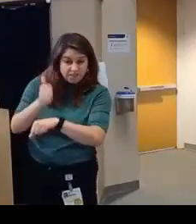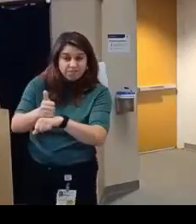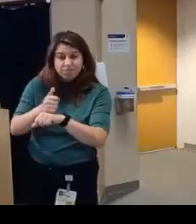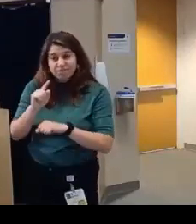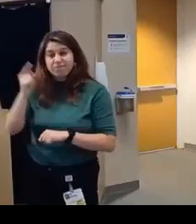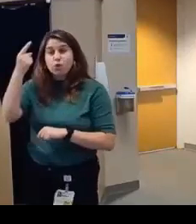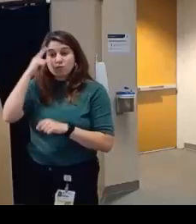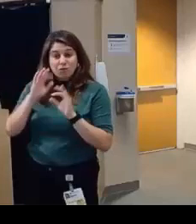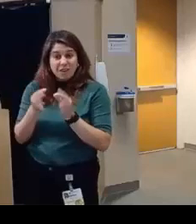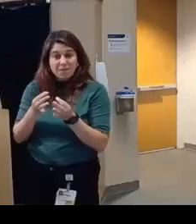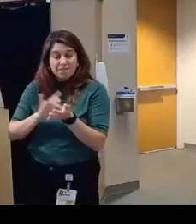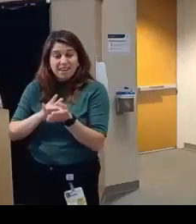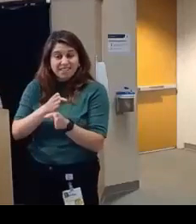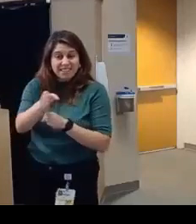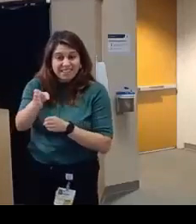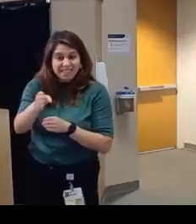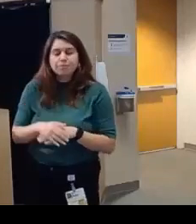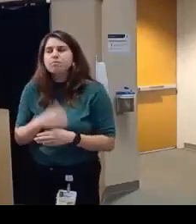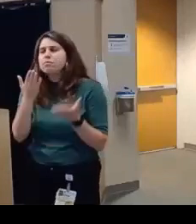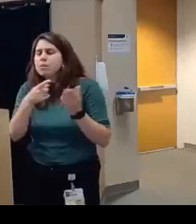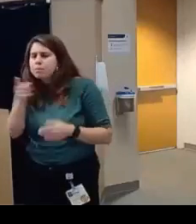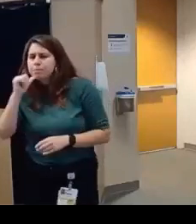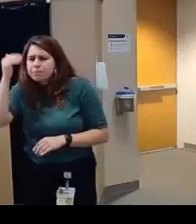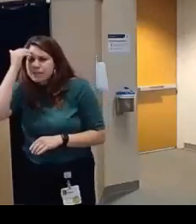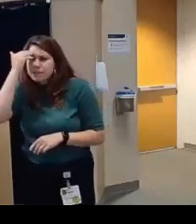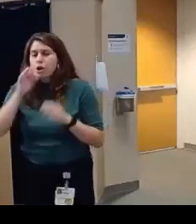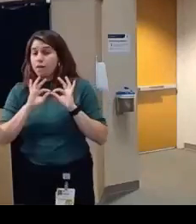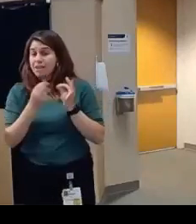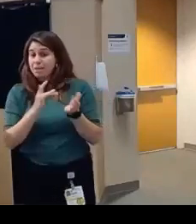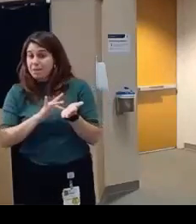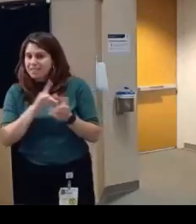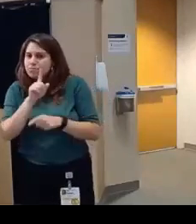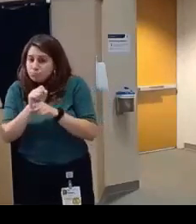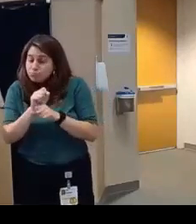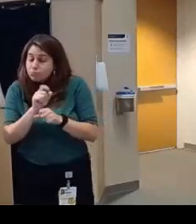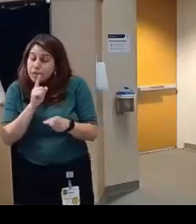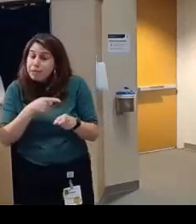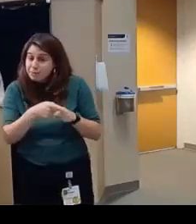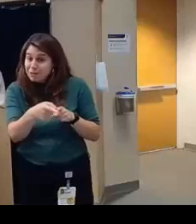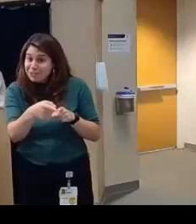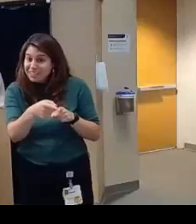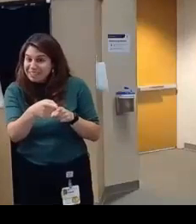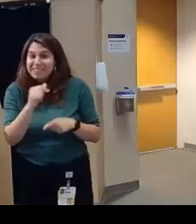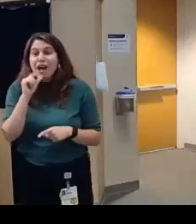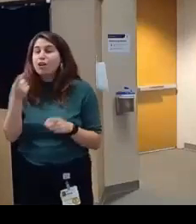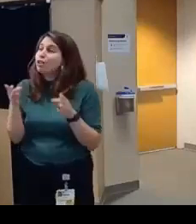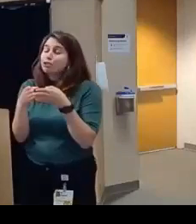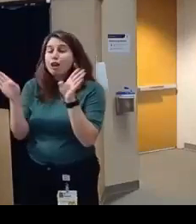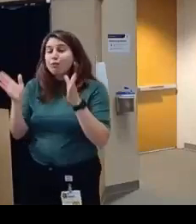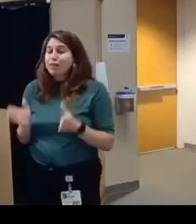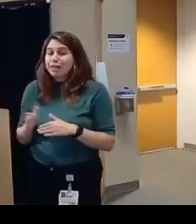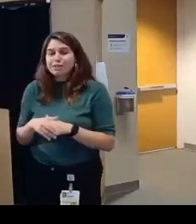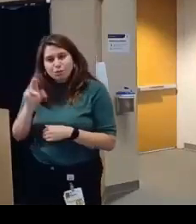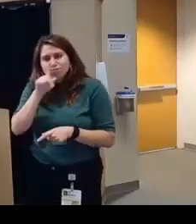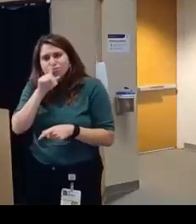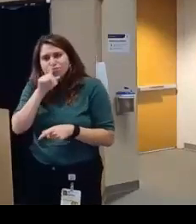for the field of family medicine. And for those of you who aren't really familiar, family medicine is a specialty. It's not just a generalist.